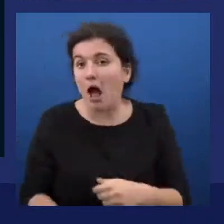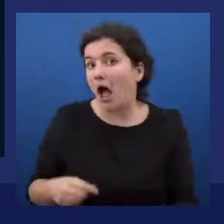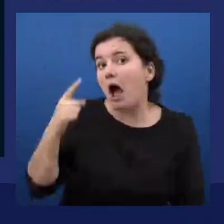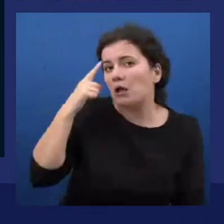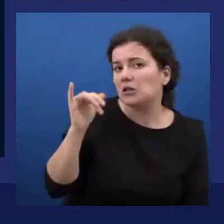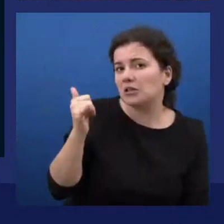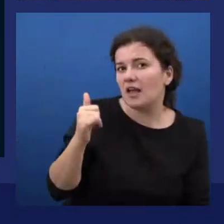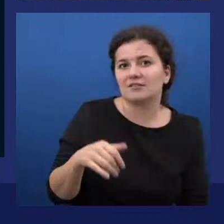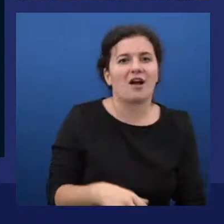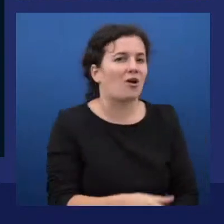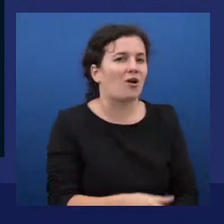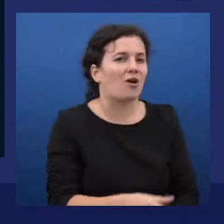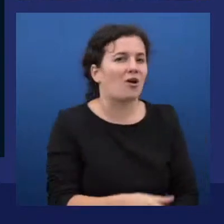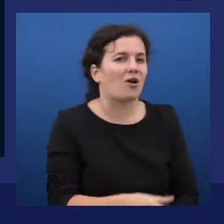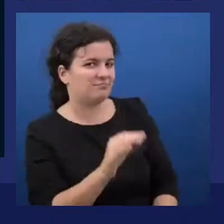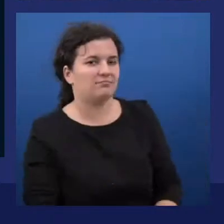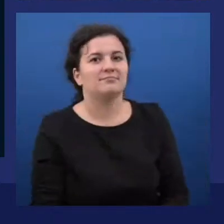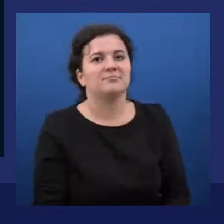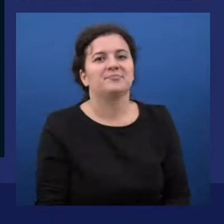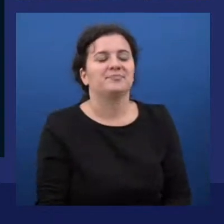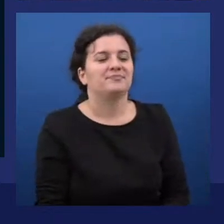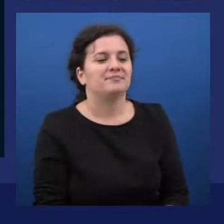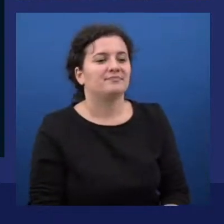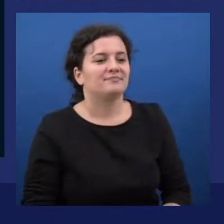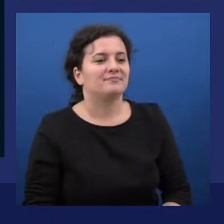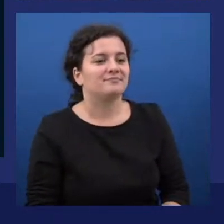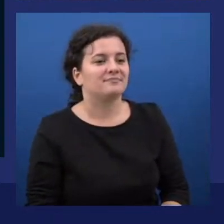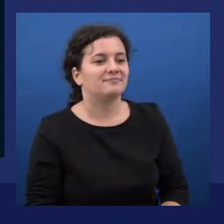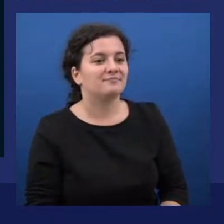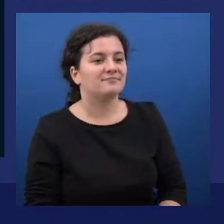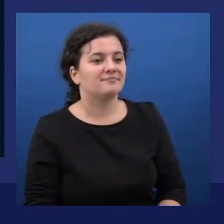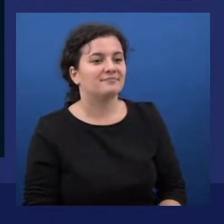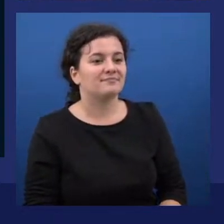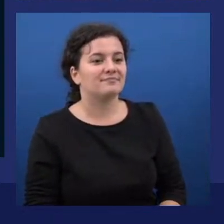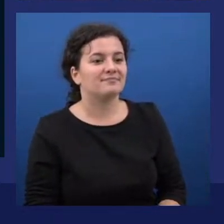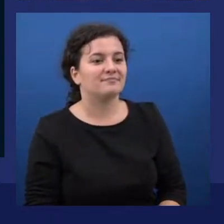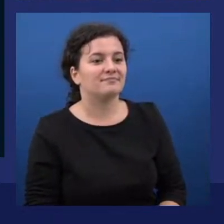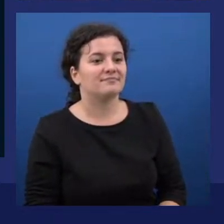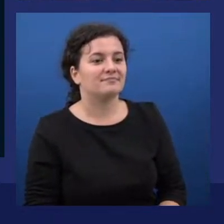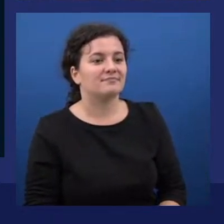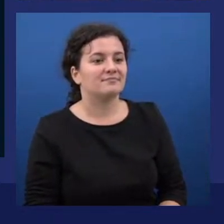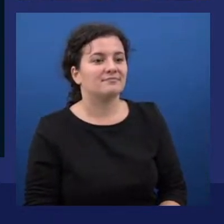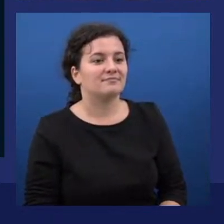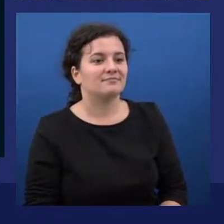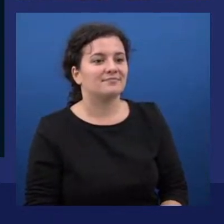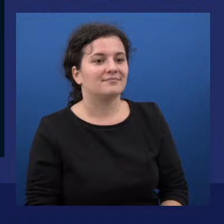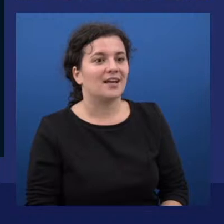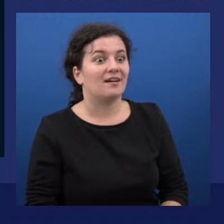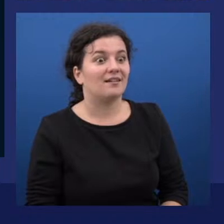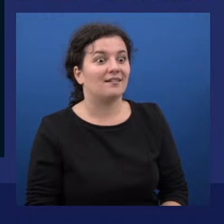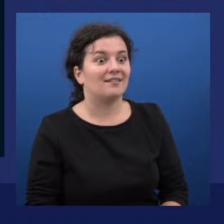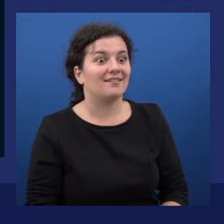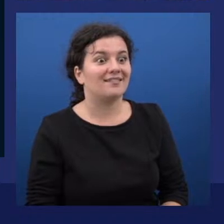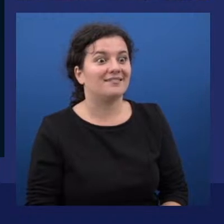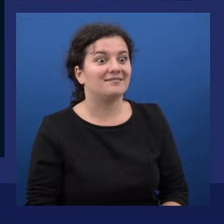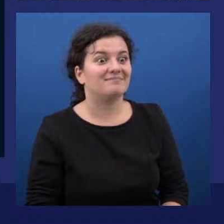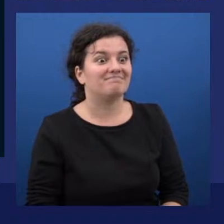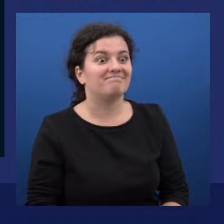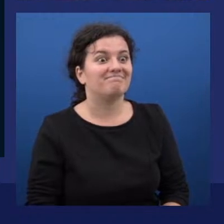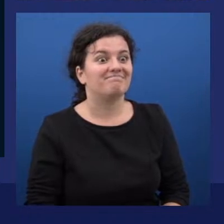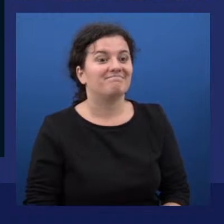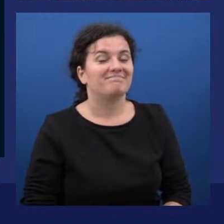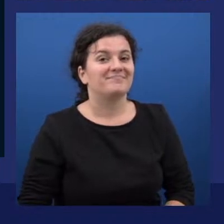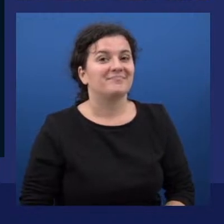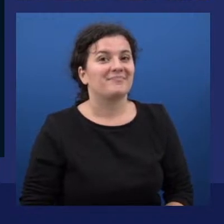Okay, perfect. And yeah, so we are, I'm basically just passing it to